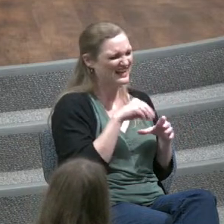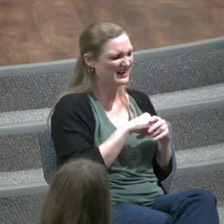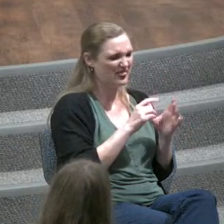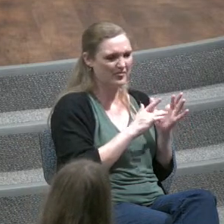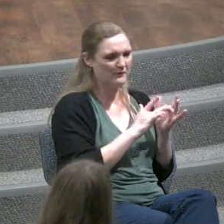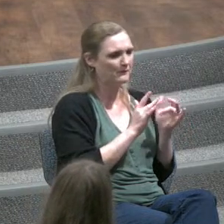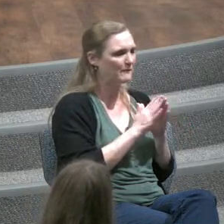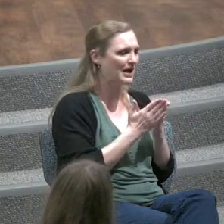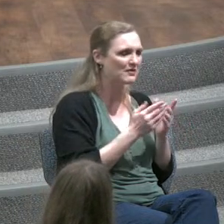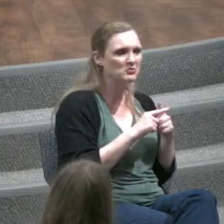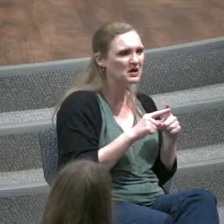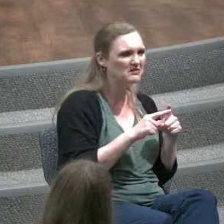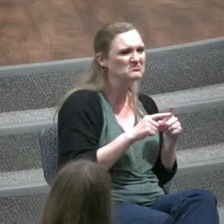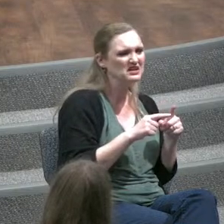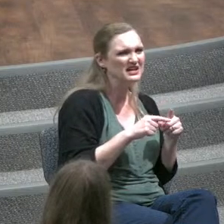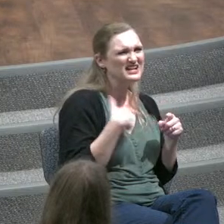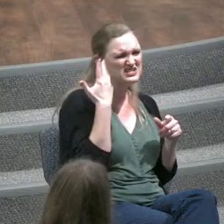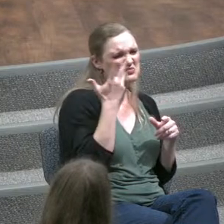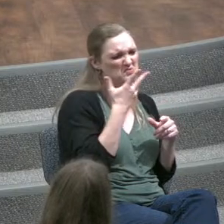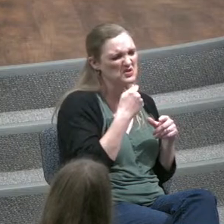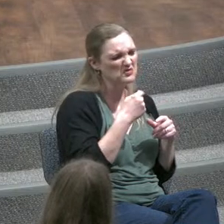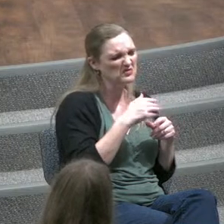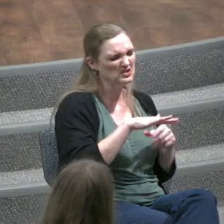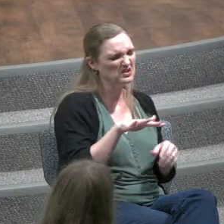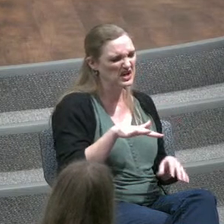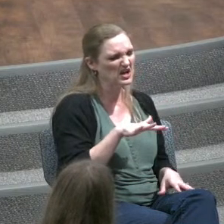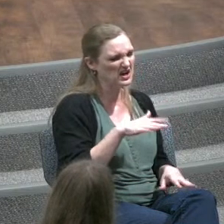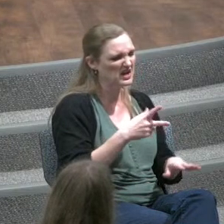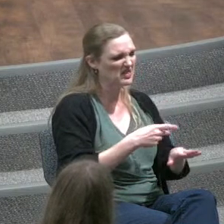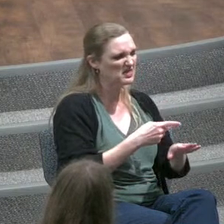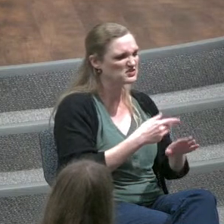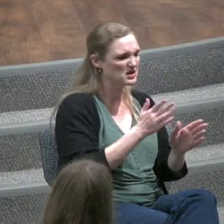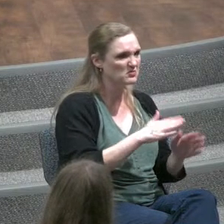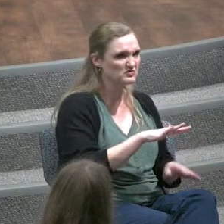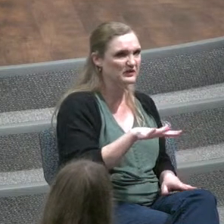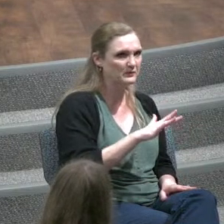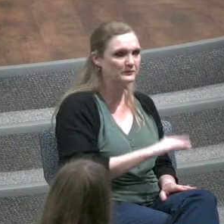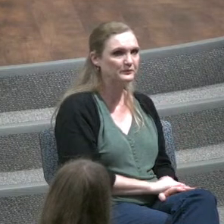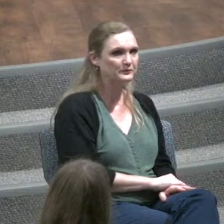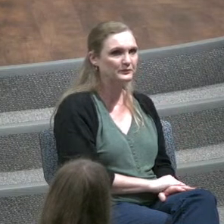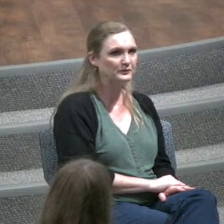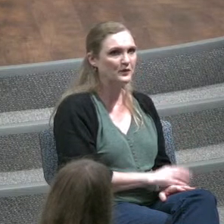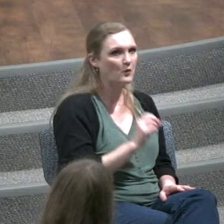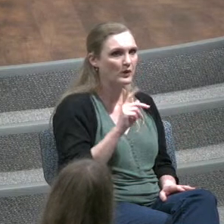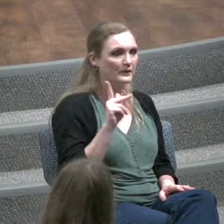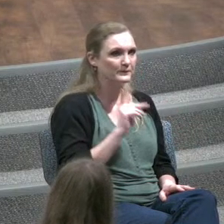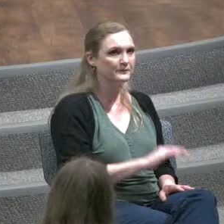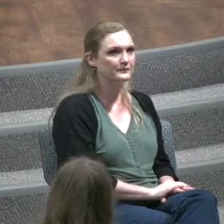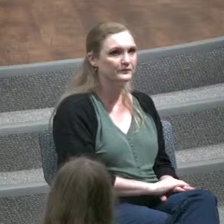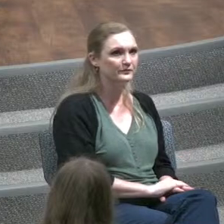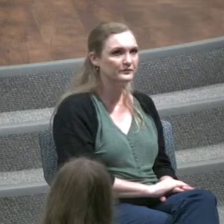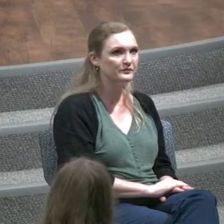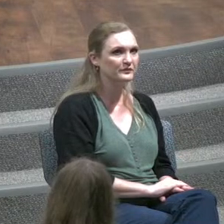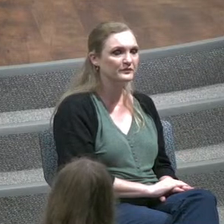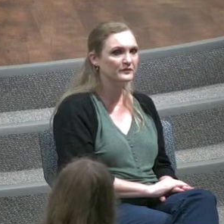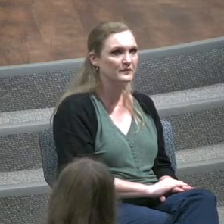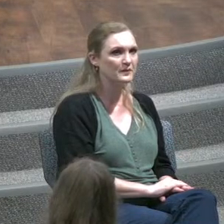Scripture, but a beautiful little chapel there in the middle of Shepherd's Field. Okay. All right.